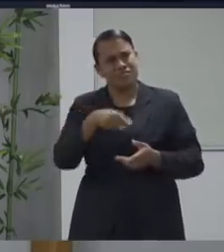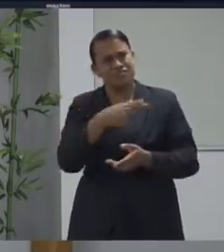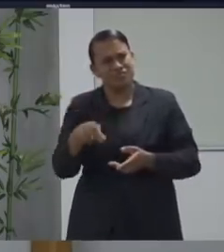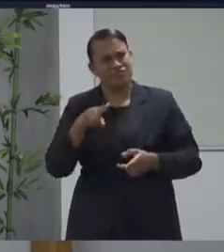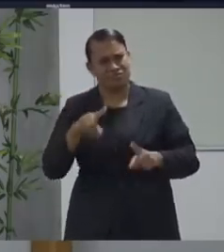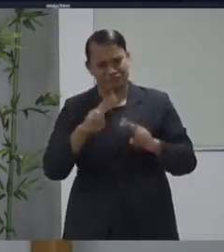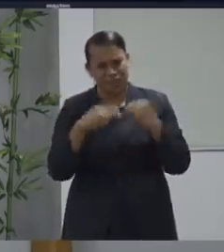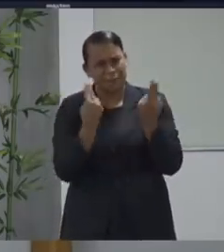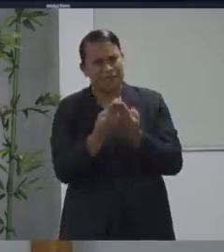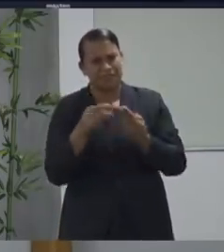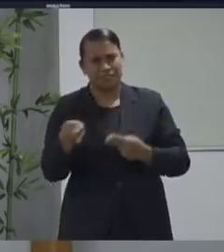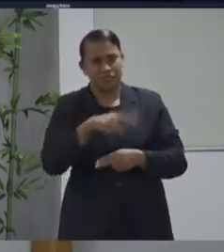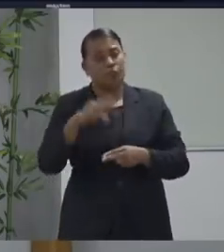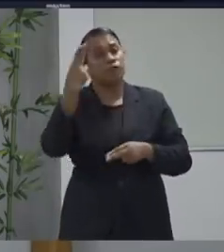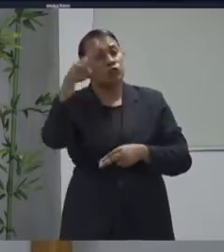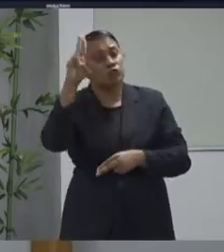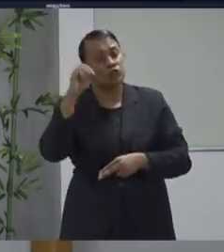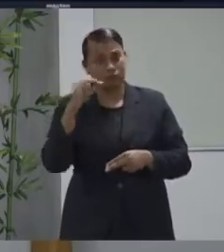at risk.